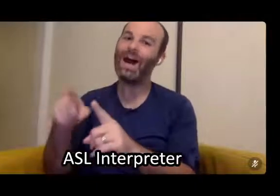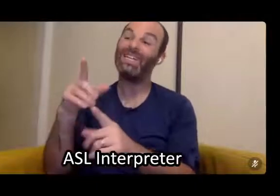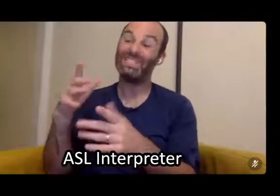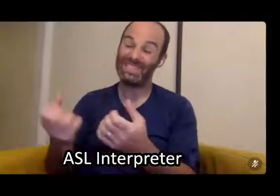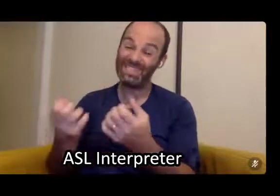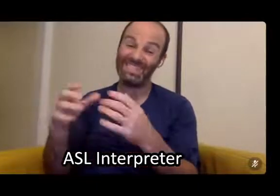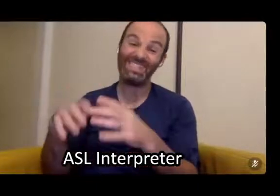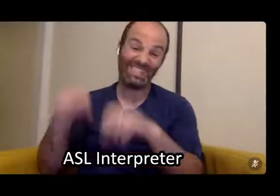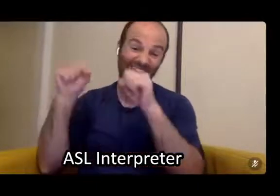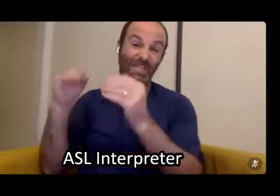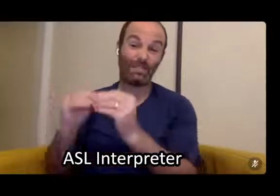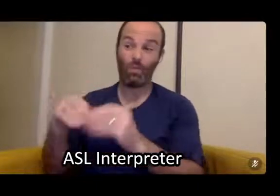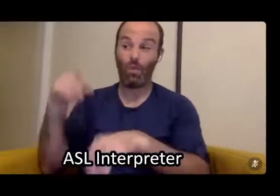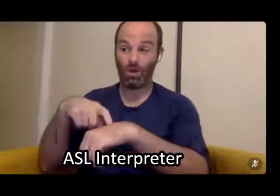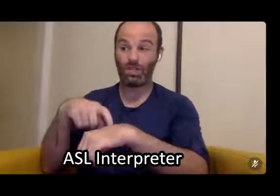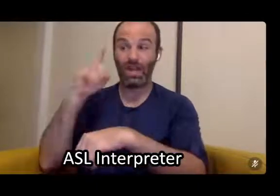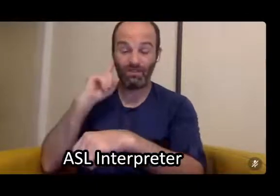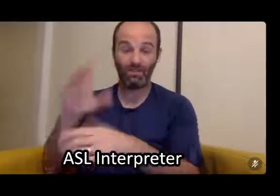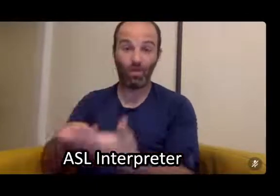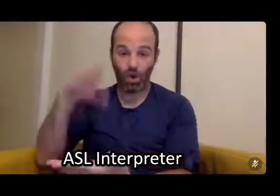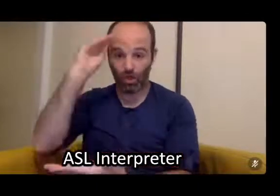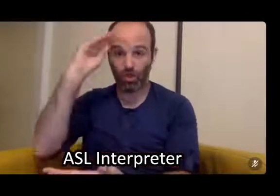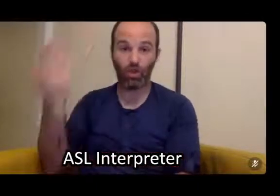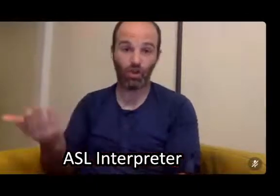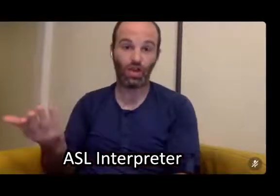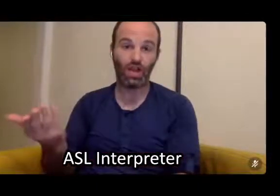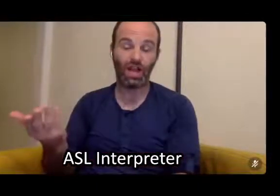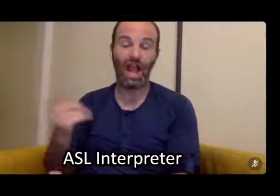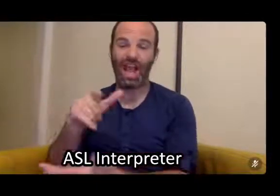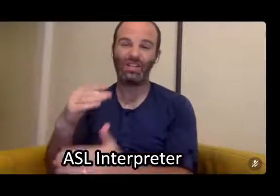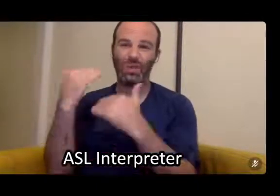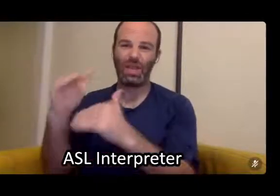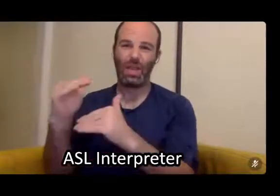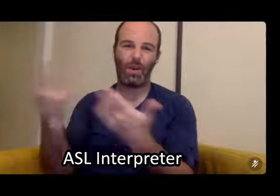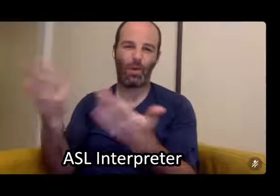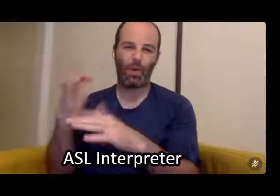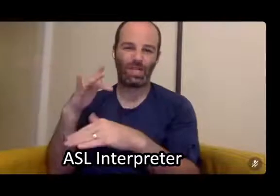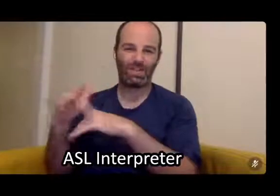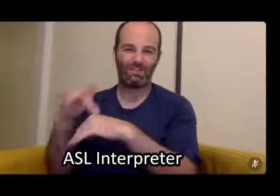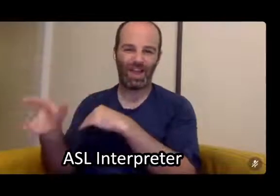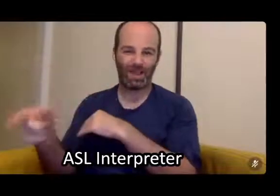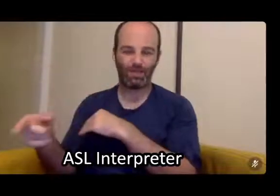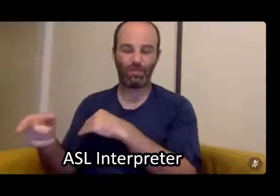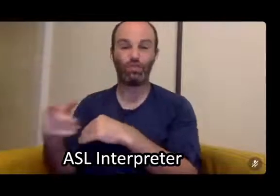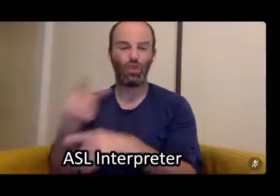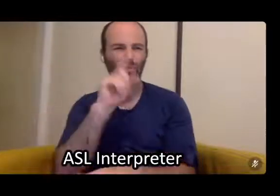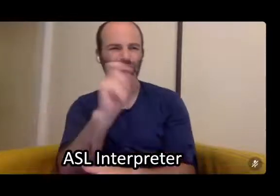yourself, and you're limited by what's available as well. So what have you chosen that's available, Richard?